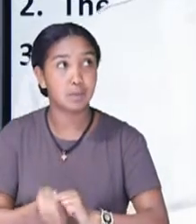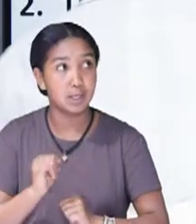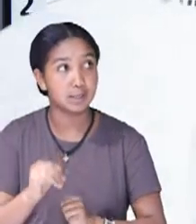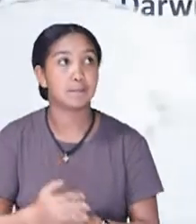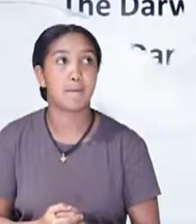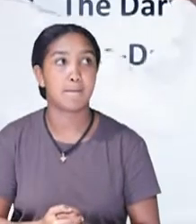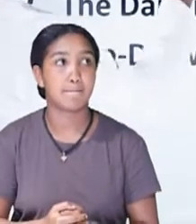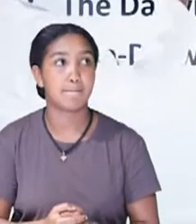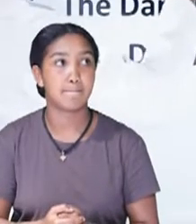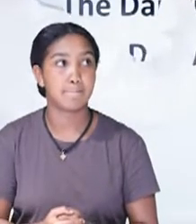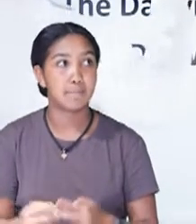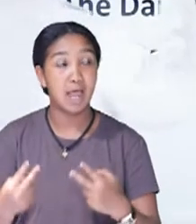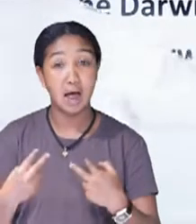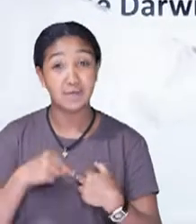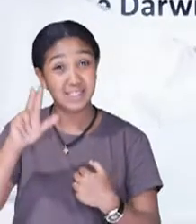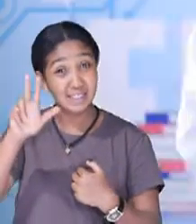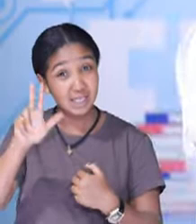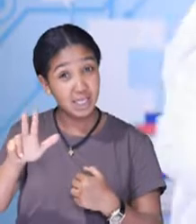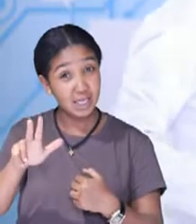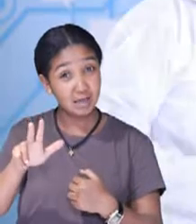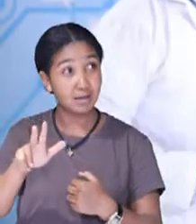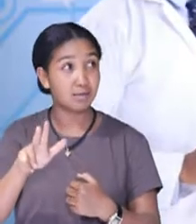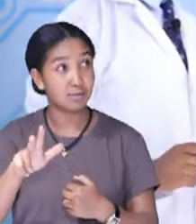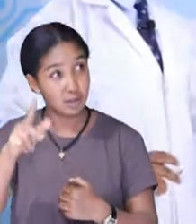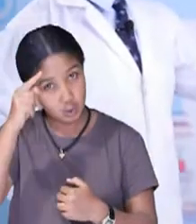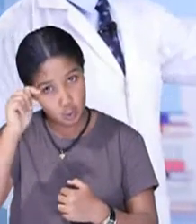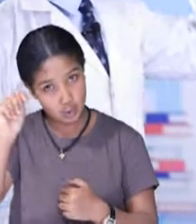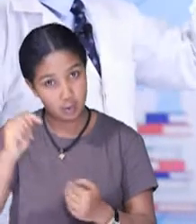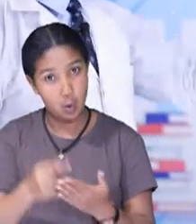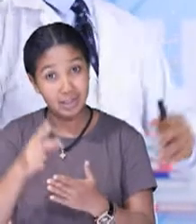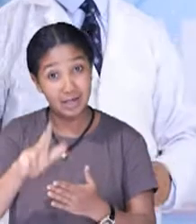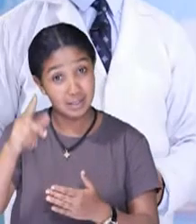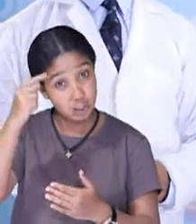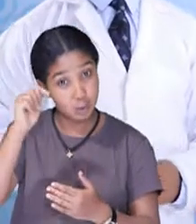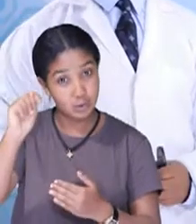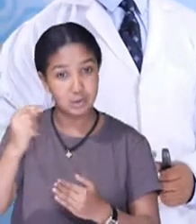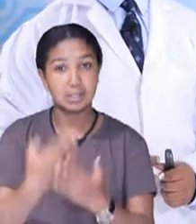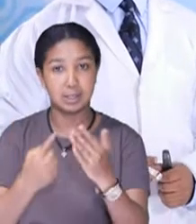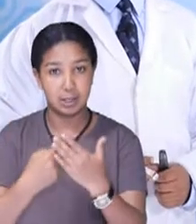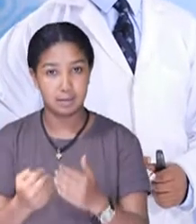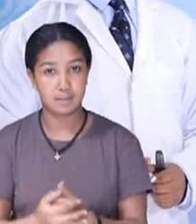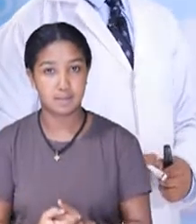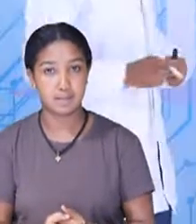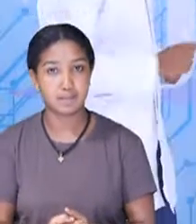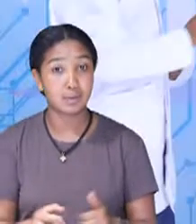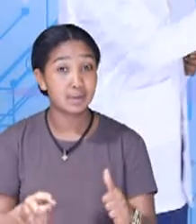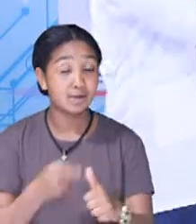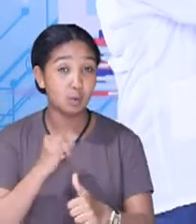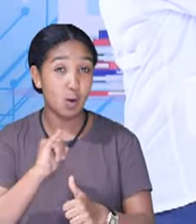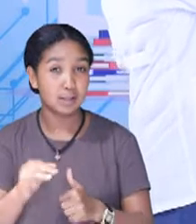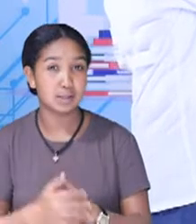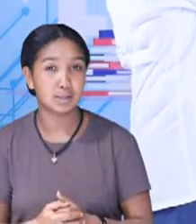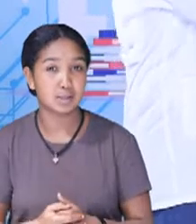is having 3 theories, or there are 3 theories discussed here. The first